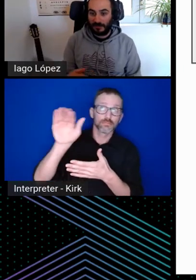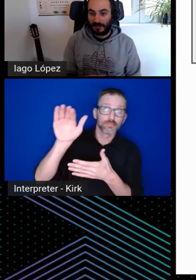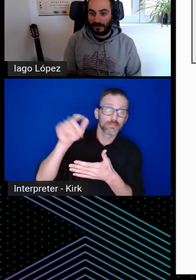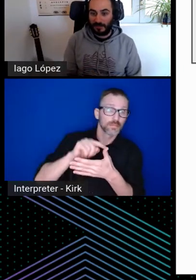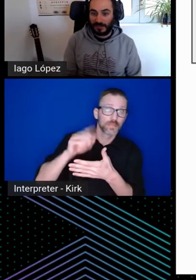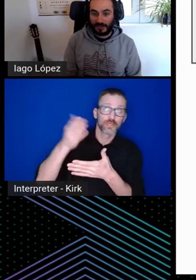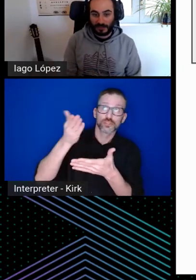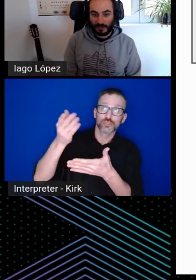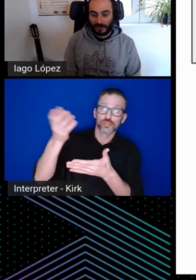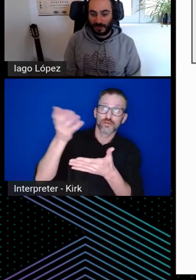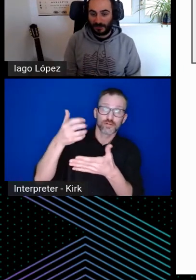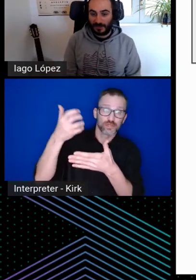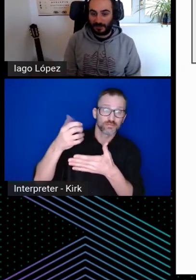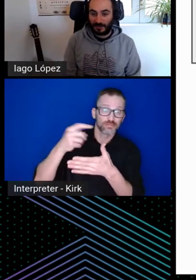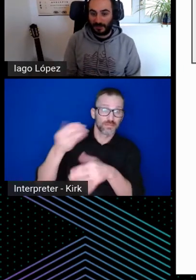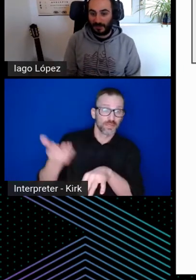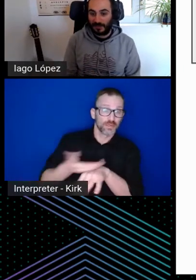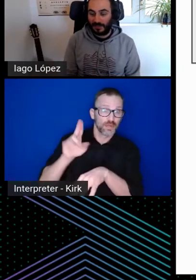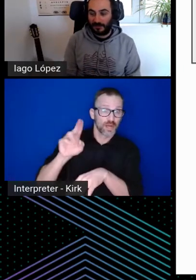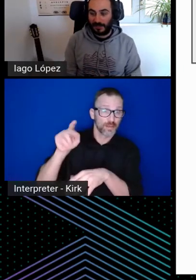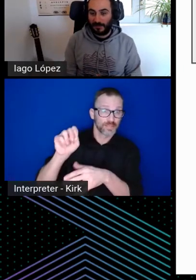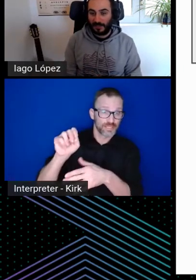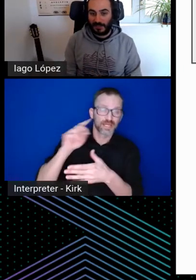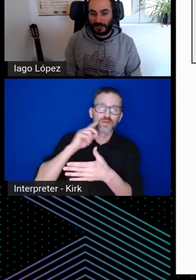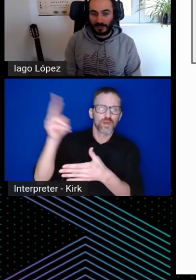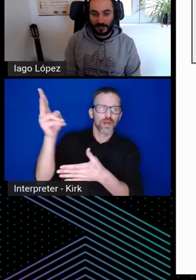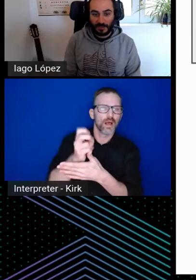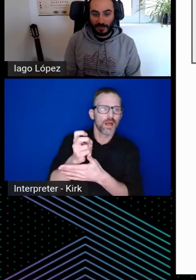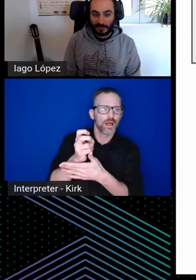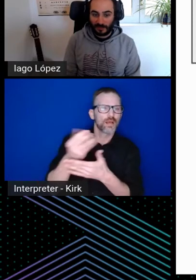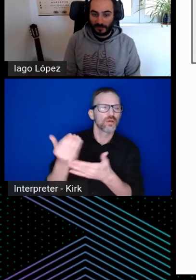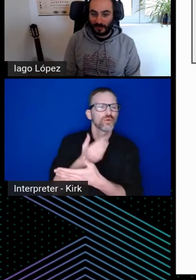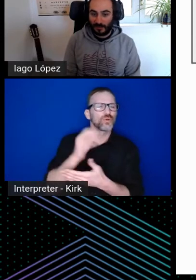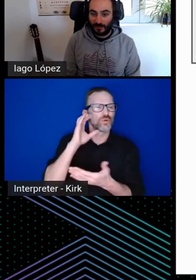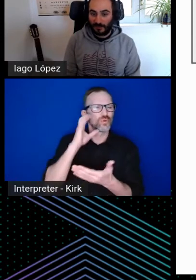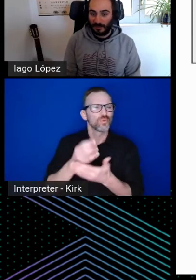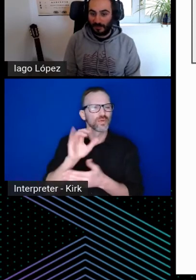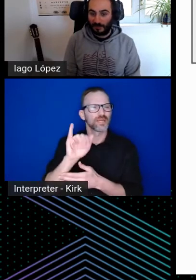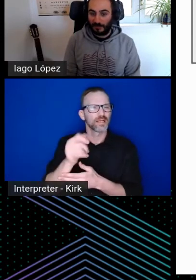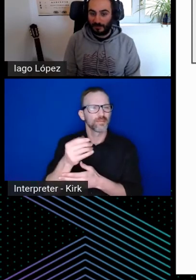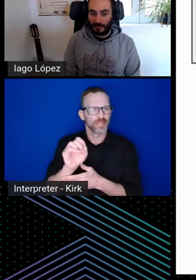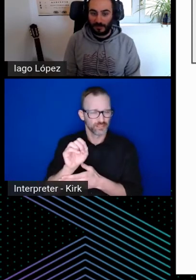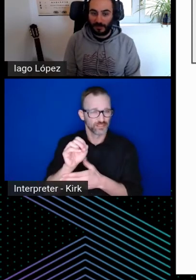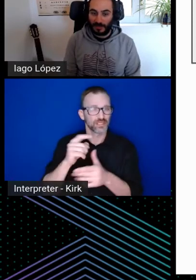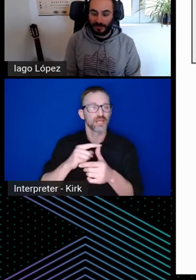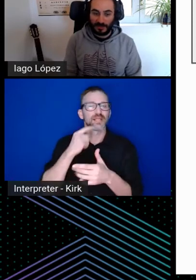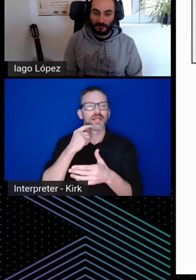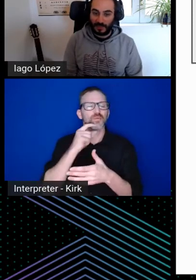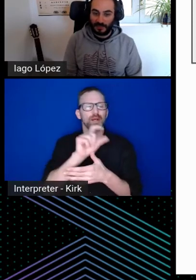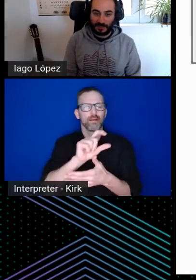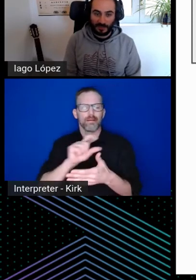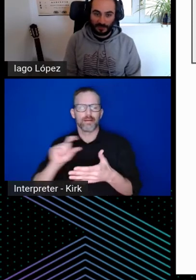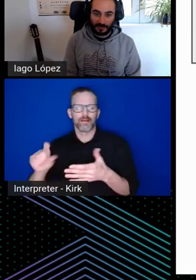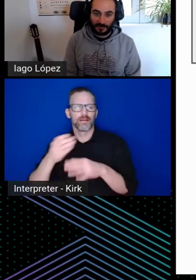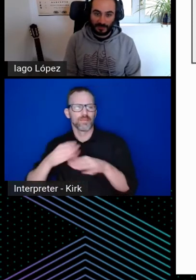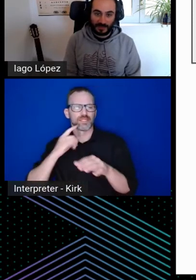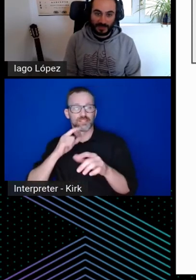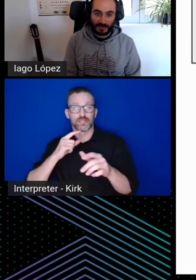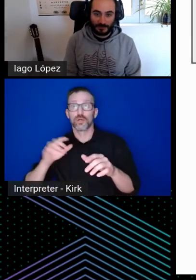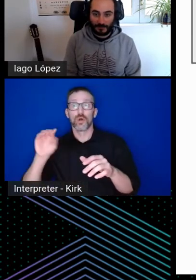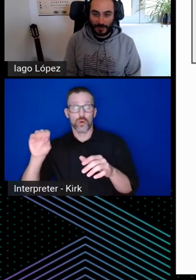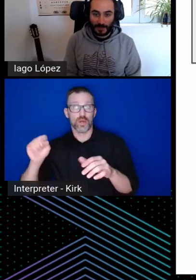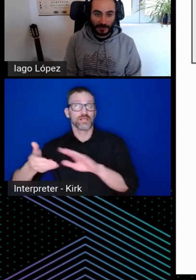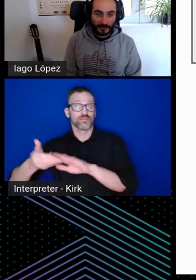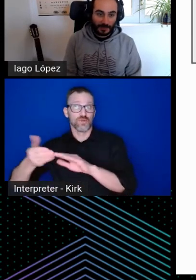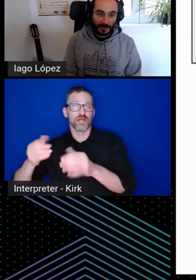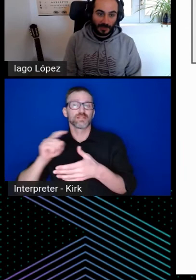it downloads a new image. It downloads that to a secondary partition. So your OS still runs and is fine and